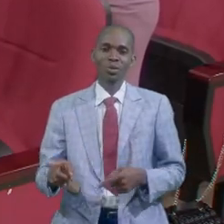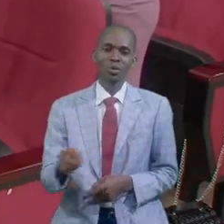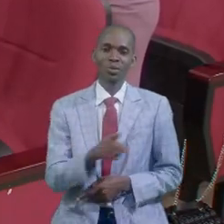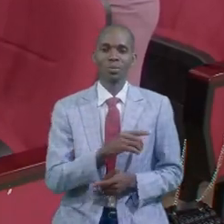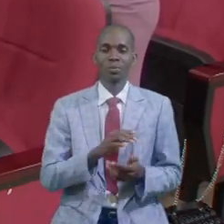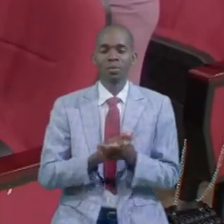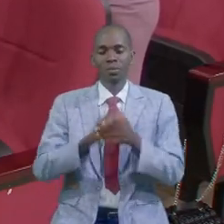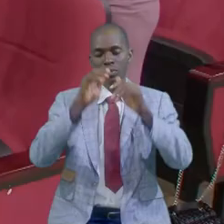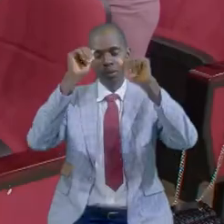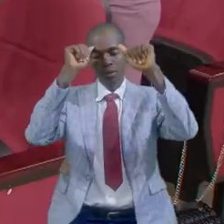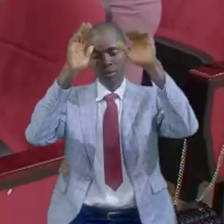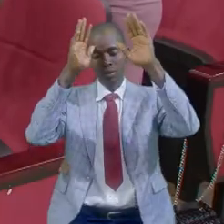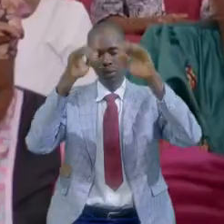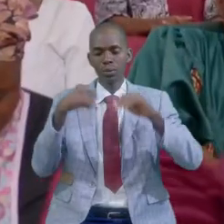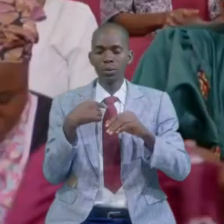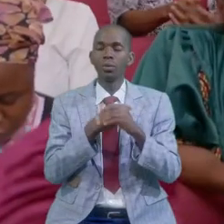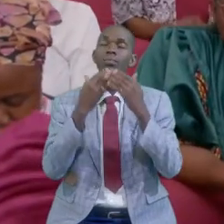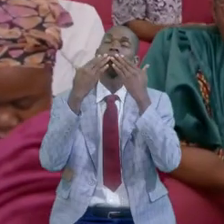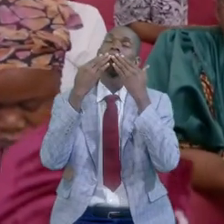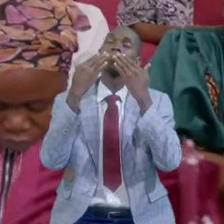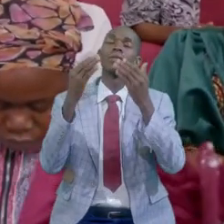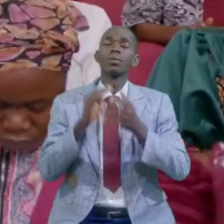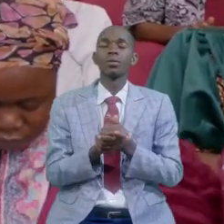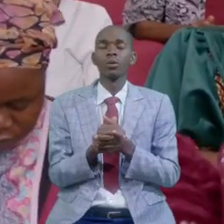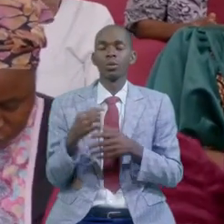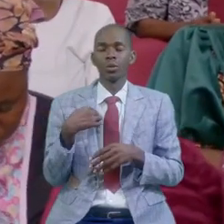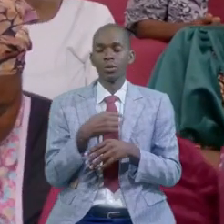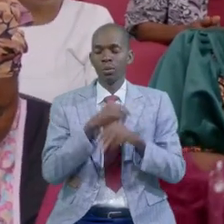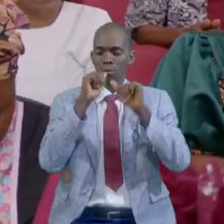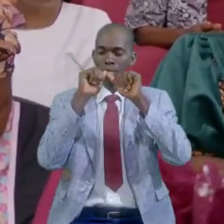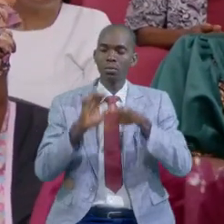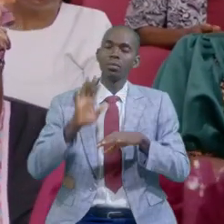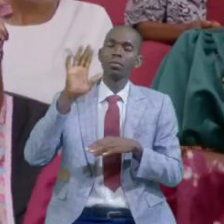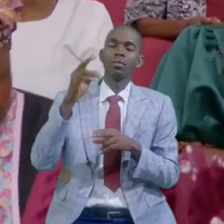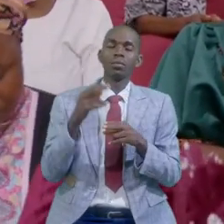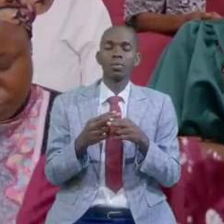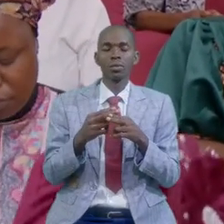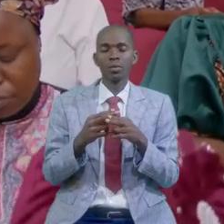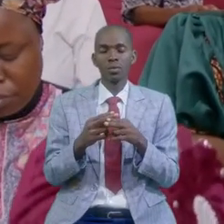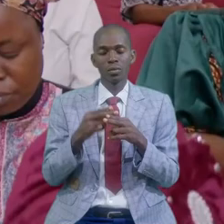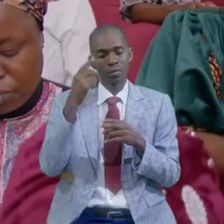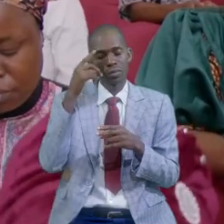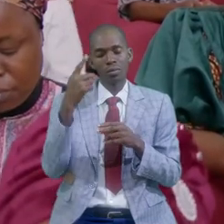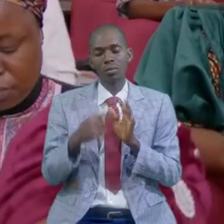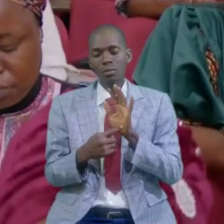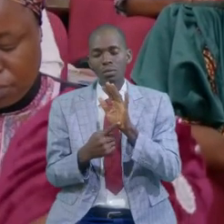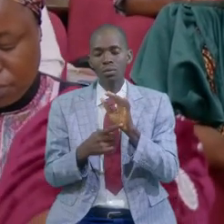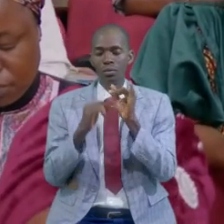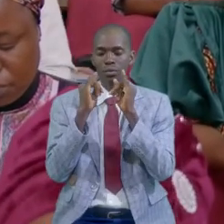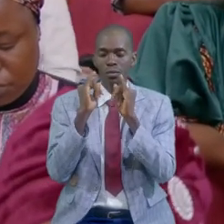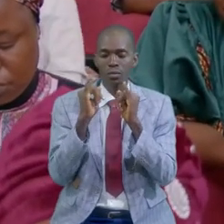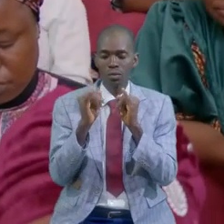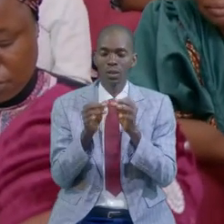Father, we thank you. We bless your name for the revelation, the instruction, the